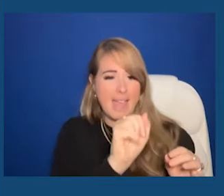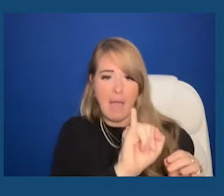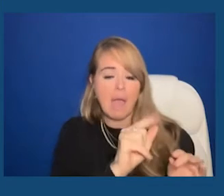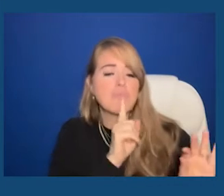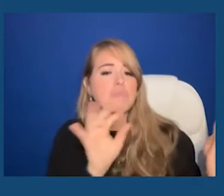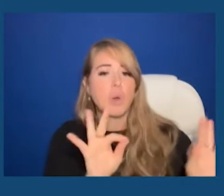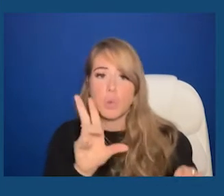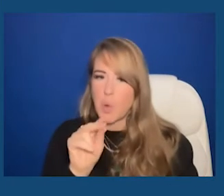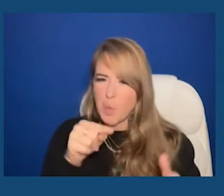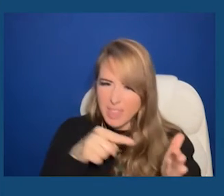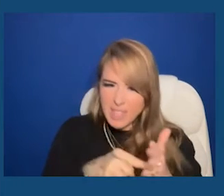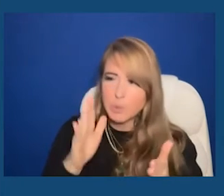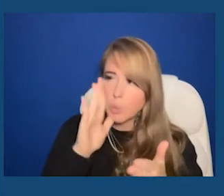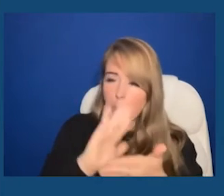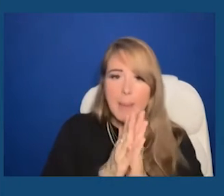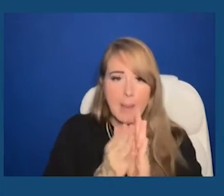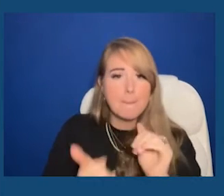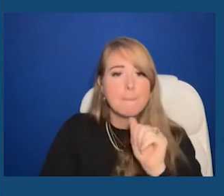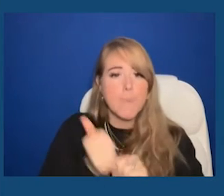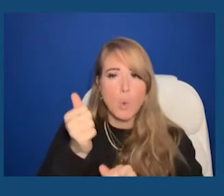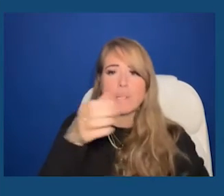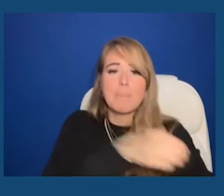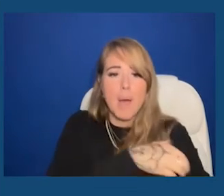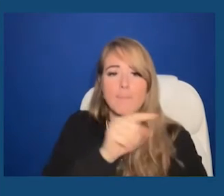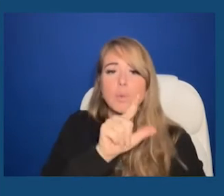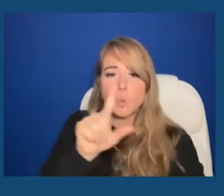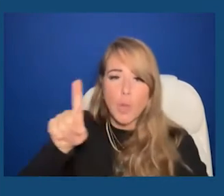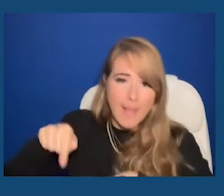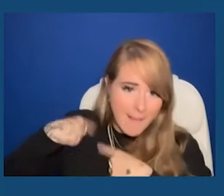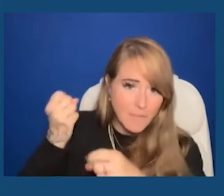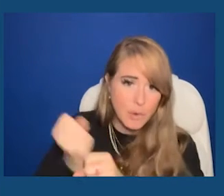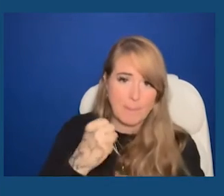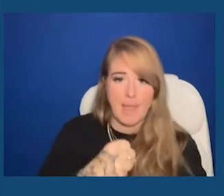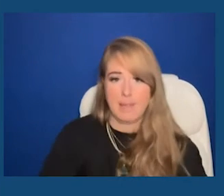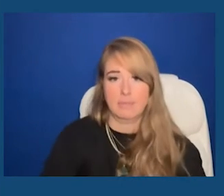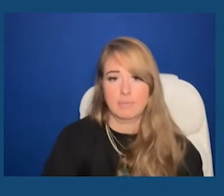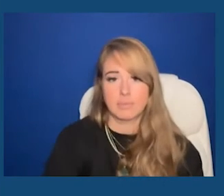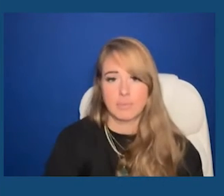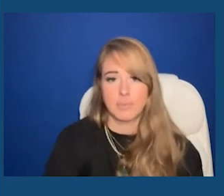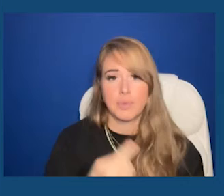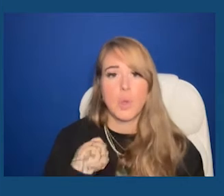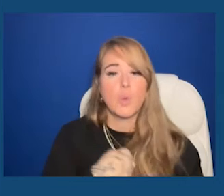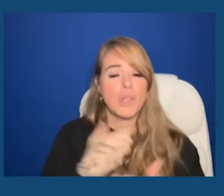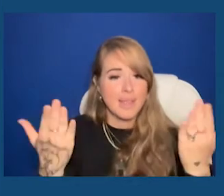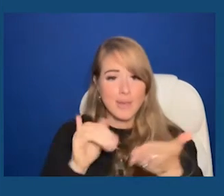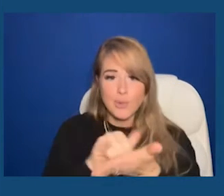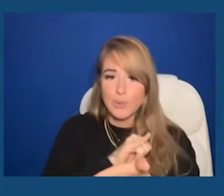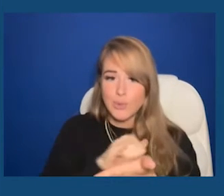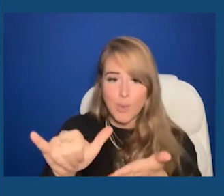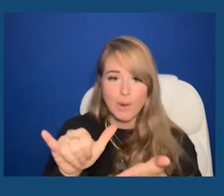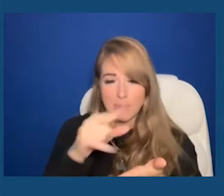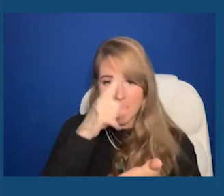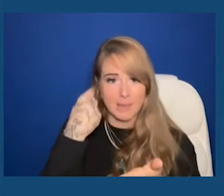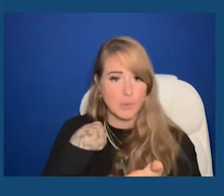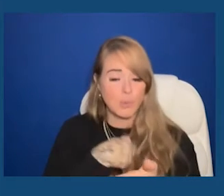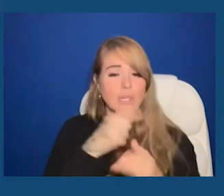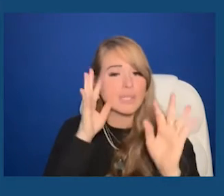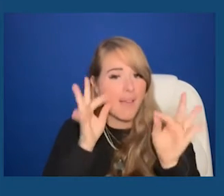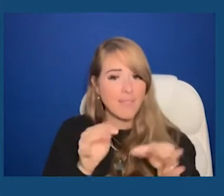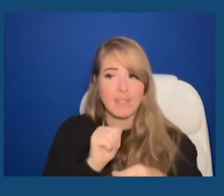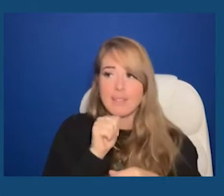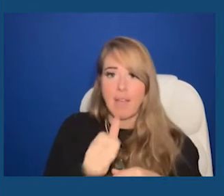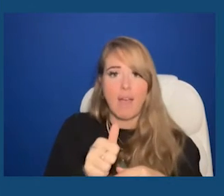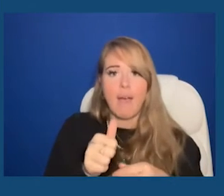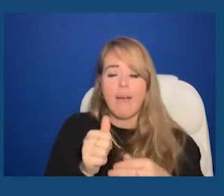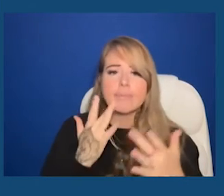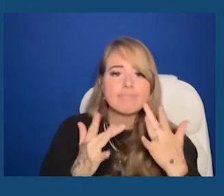This will be the most powerful tool ever created. And we here in New York, because we're certainly not lacking in